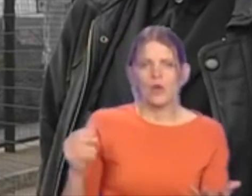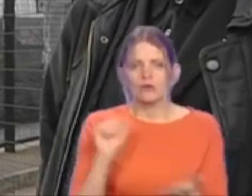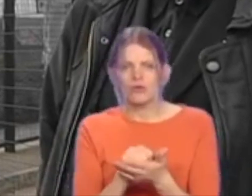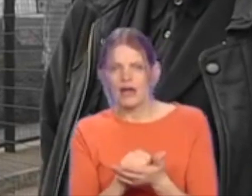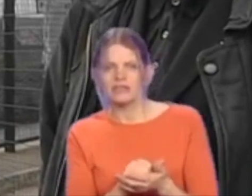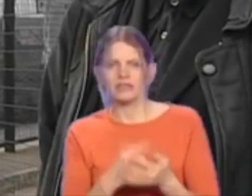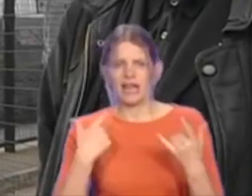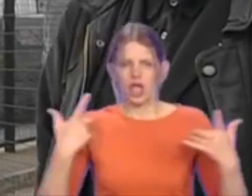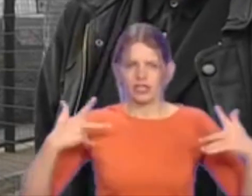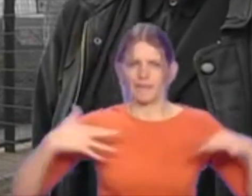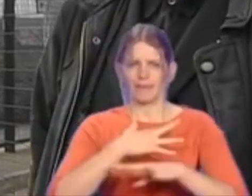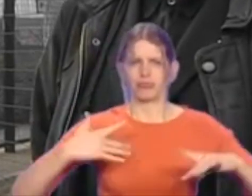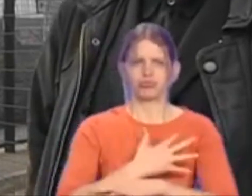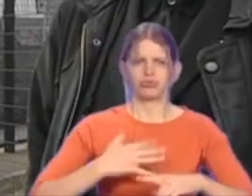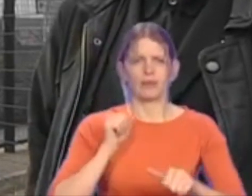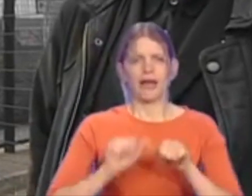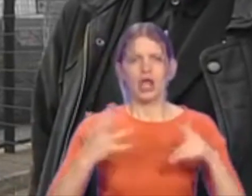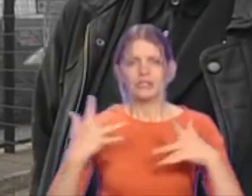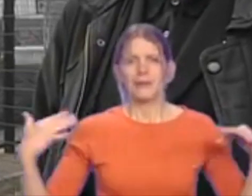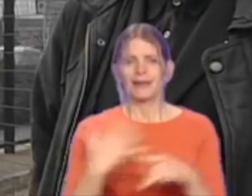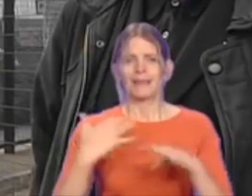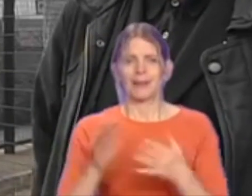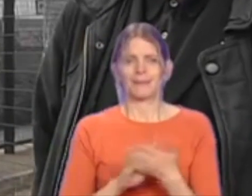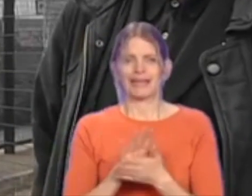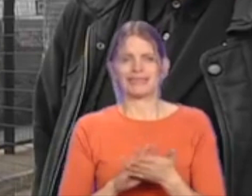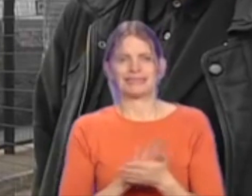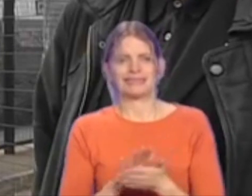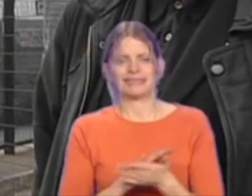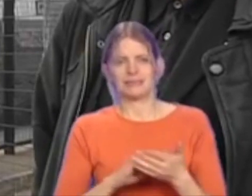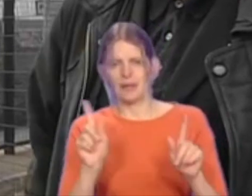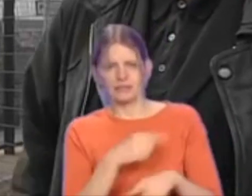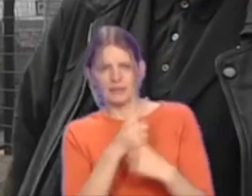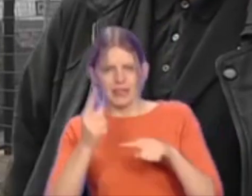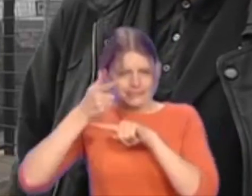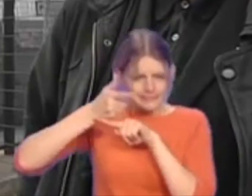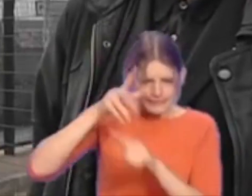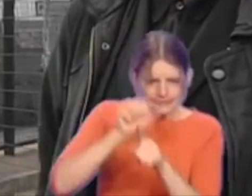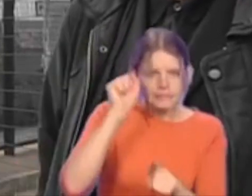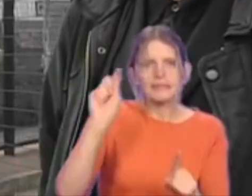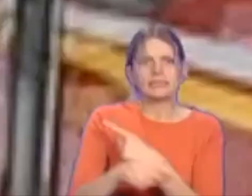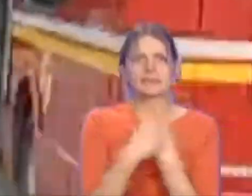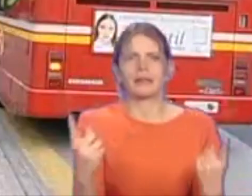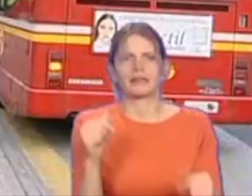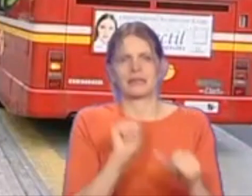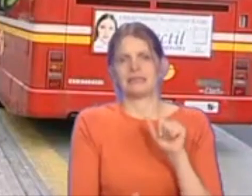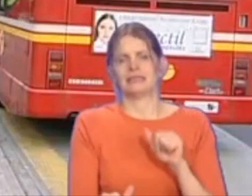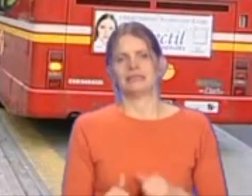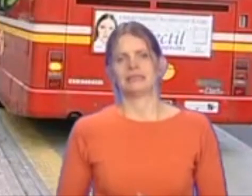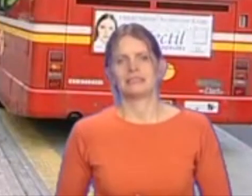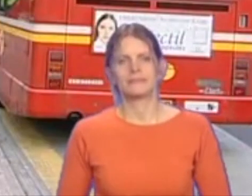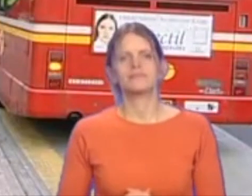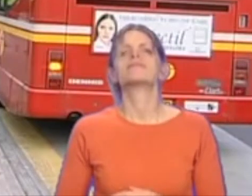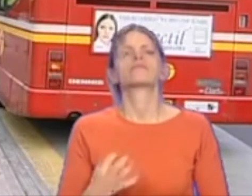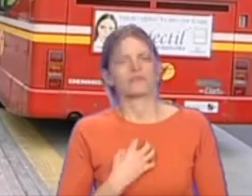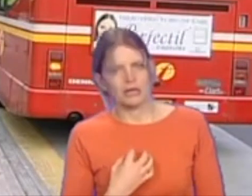the more hustle and bustle there is, the less chance you're going to be detected by a surveillance team as you pass the canister over. Right. I think something like